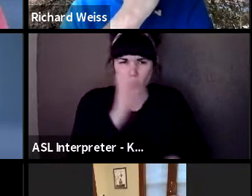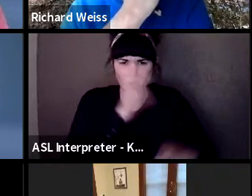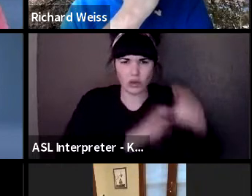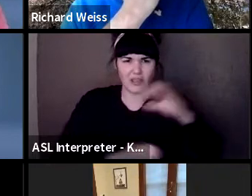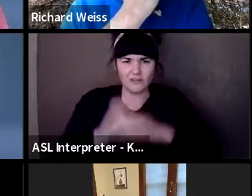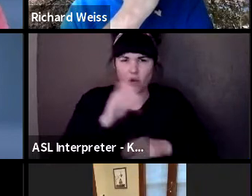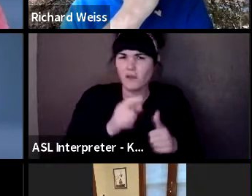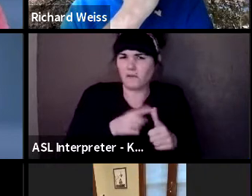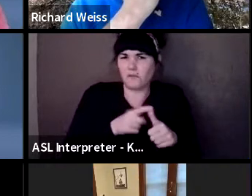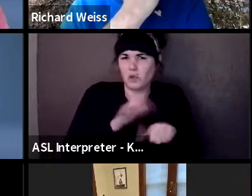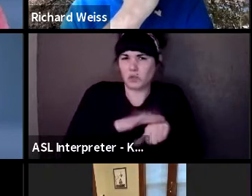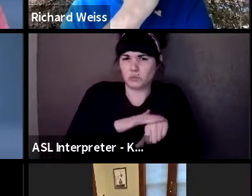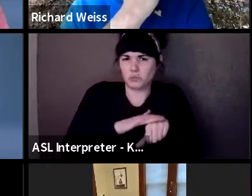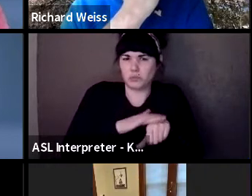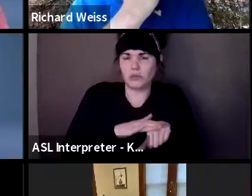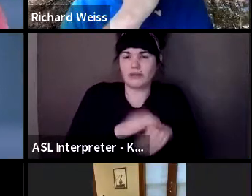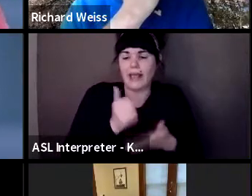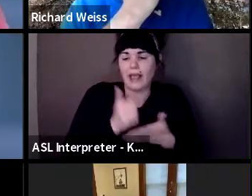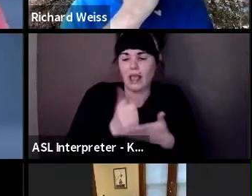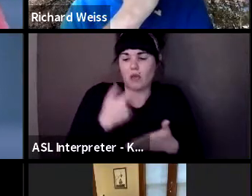process. And